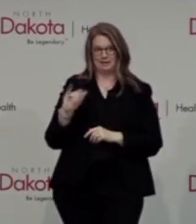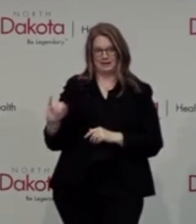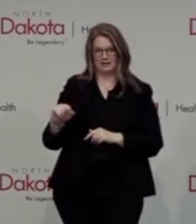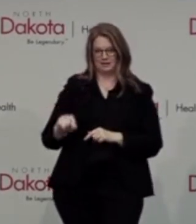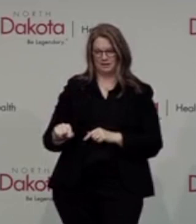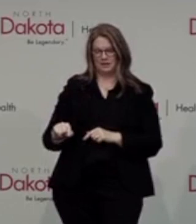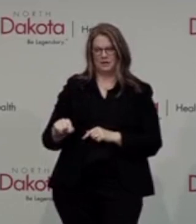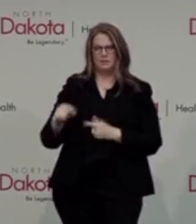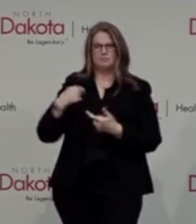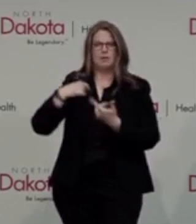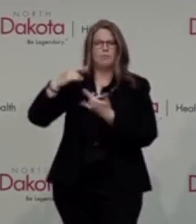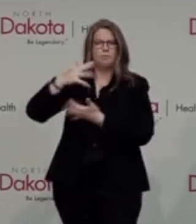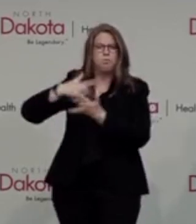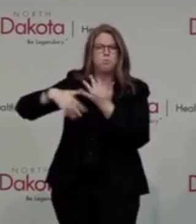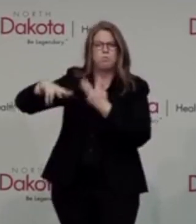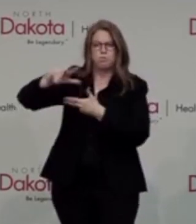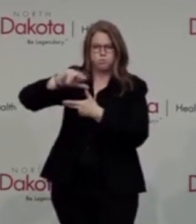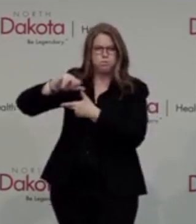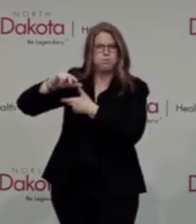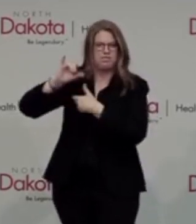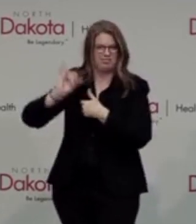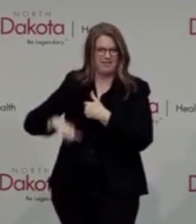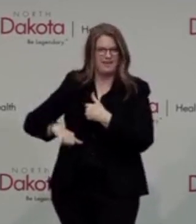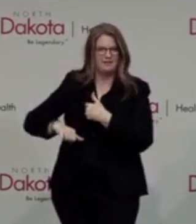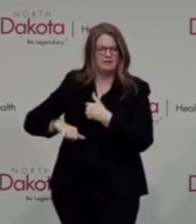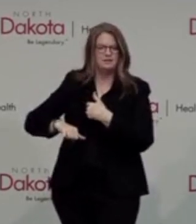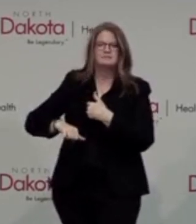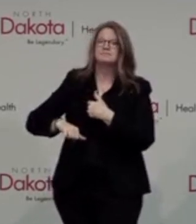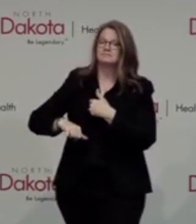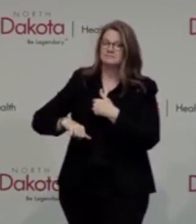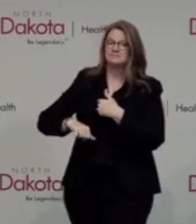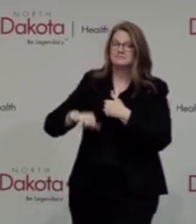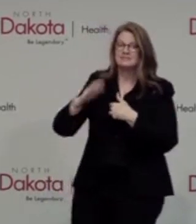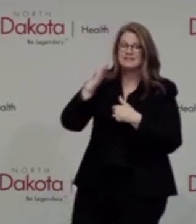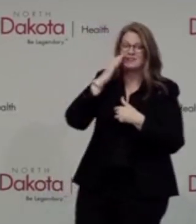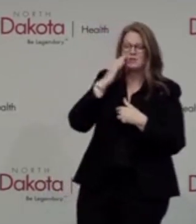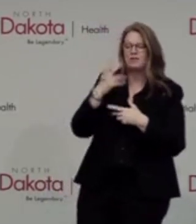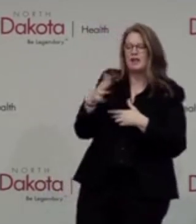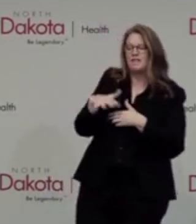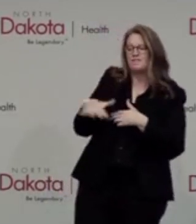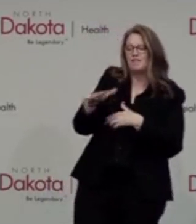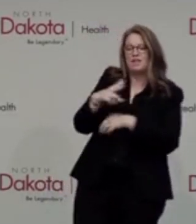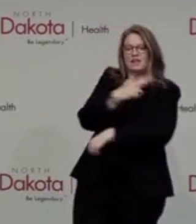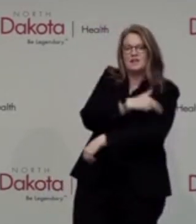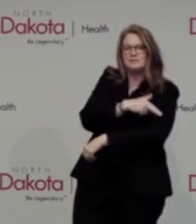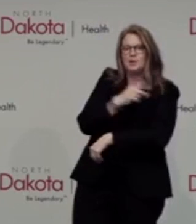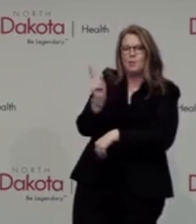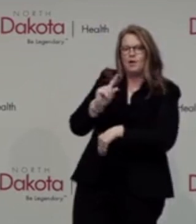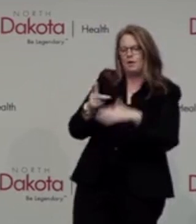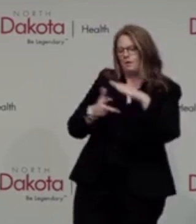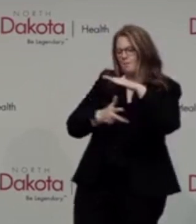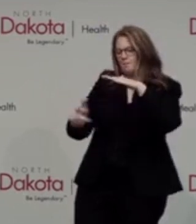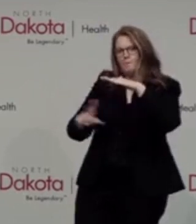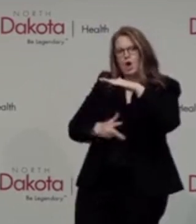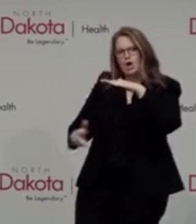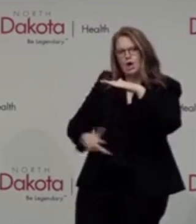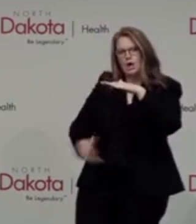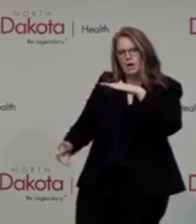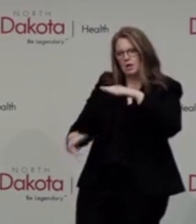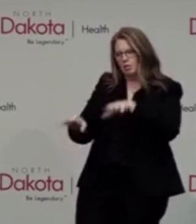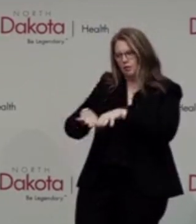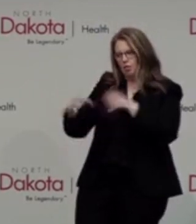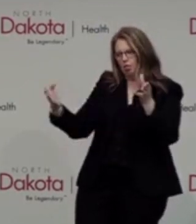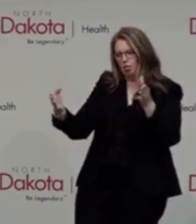dealing with the storms battering the Gulf Coast, they've had to open a field hospital and a parking garage under the crush of COVID